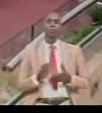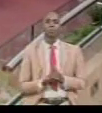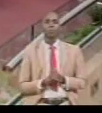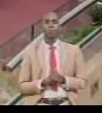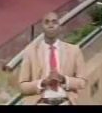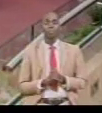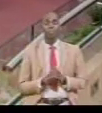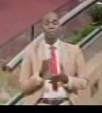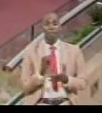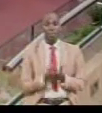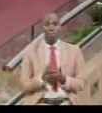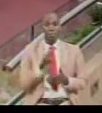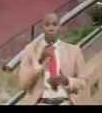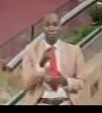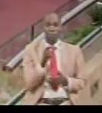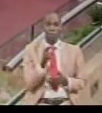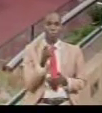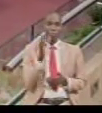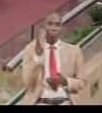That you all know,